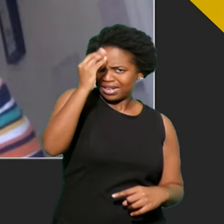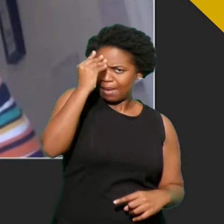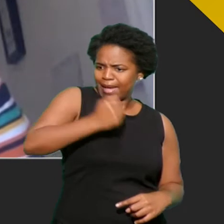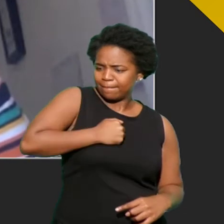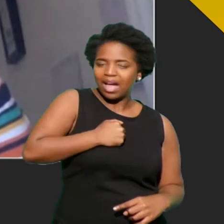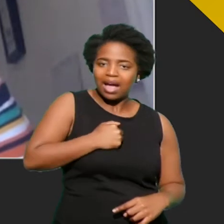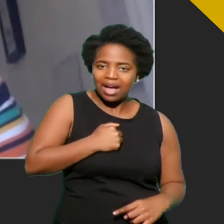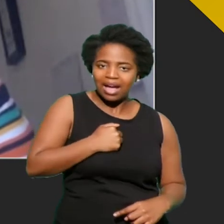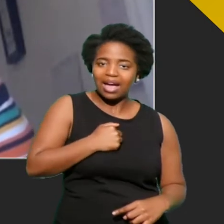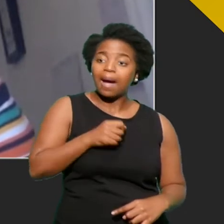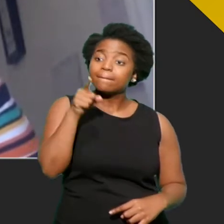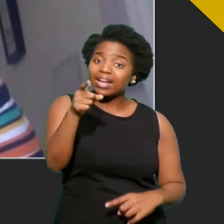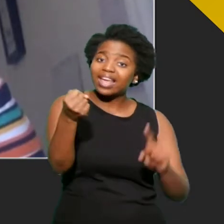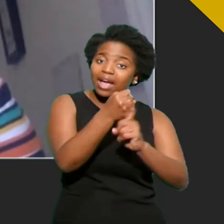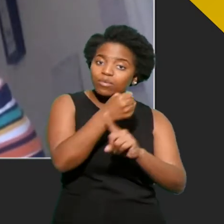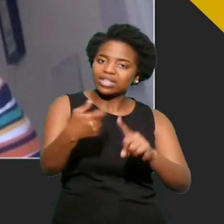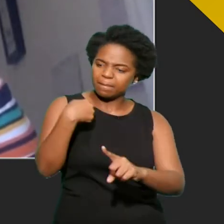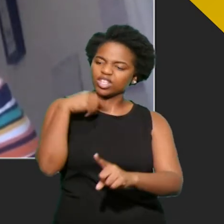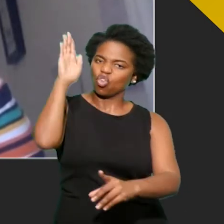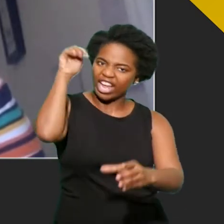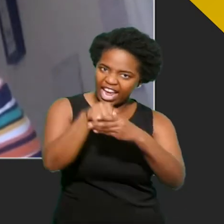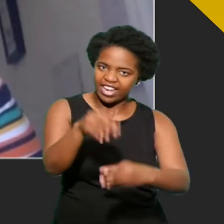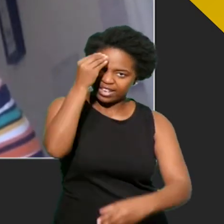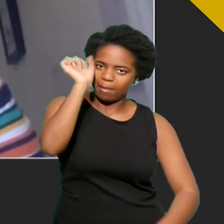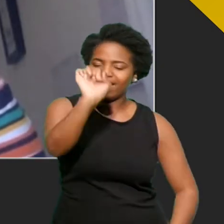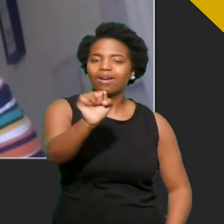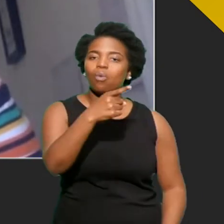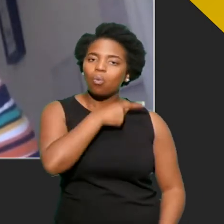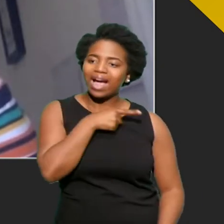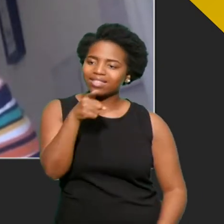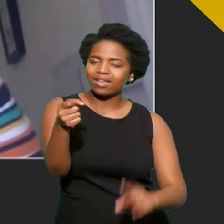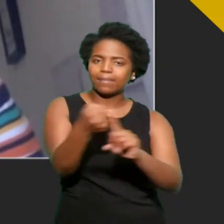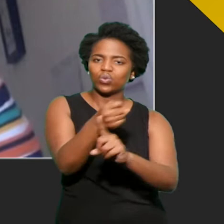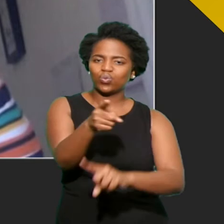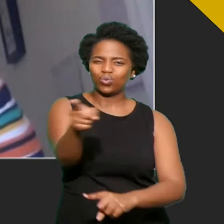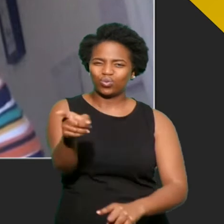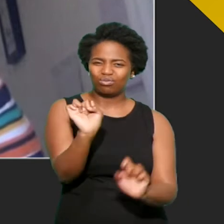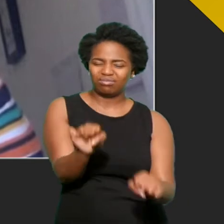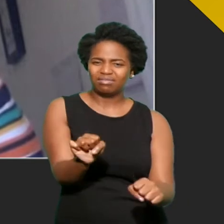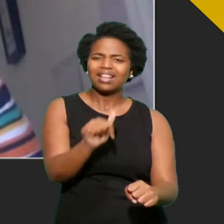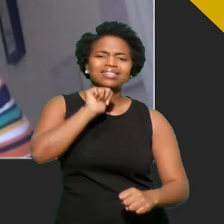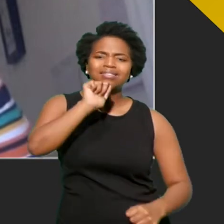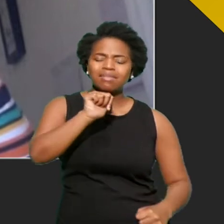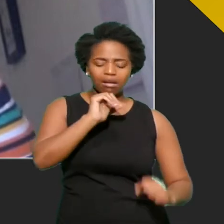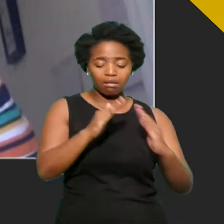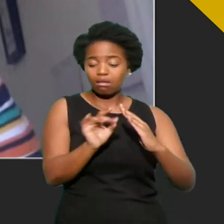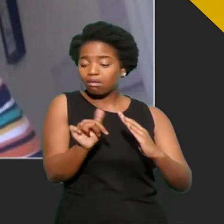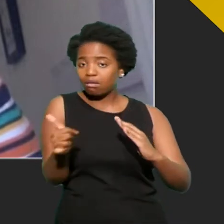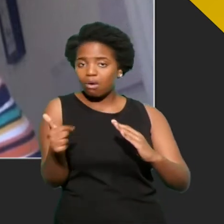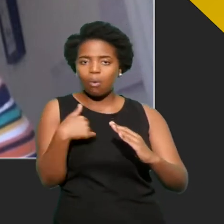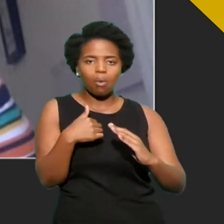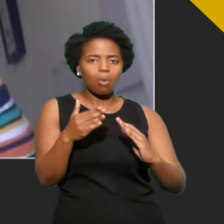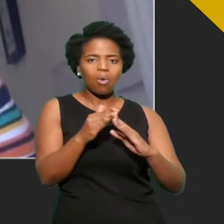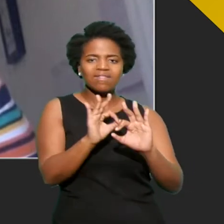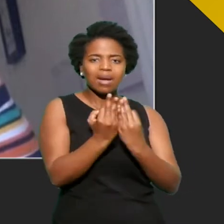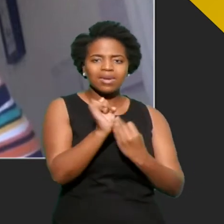because a person is being violated. So when there is violation that's happening between two people, whether it is in the neighborhood, whether it is